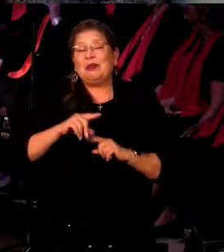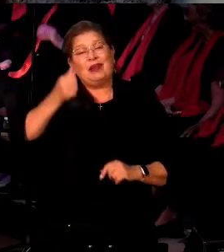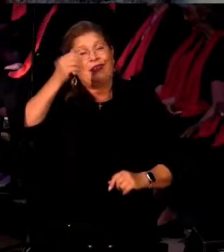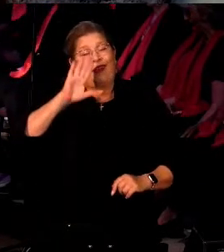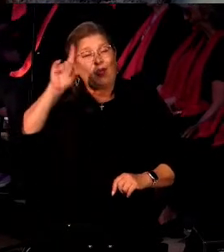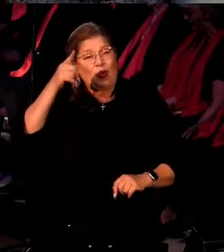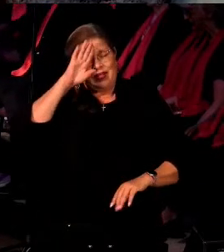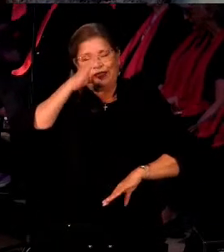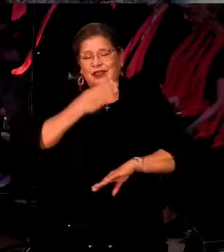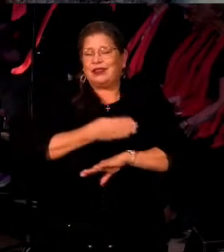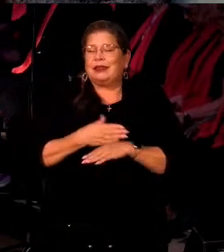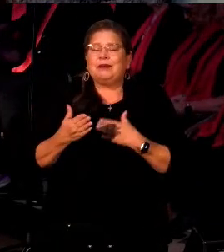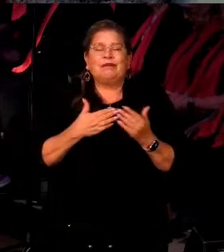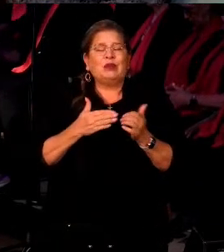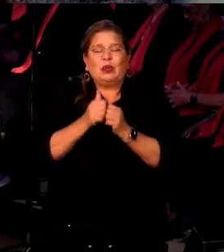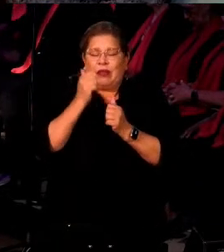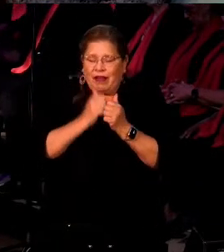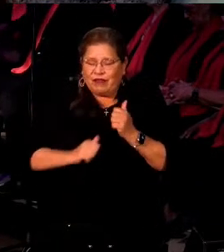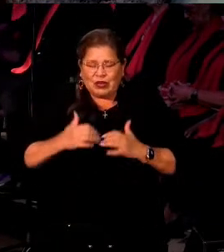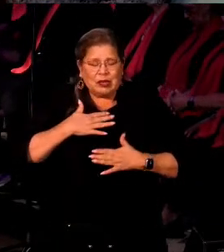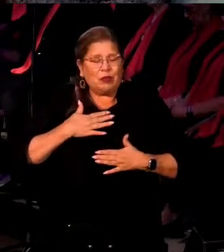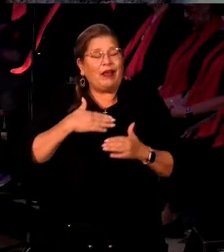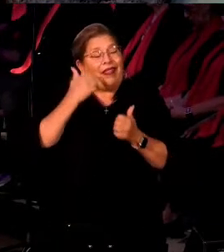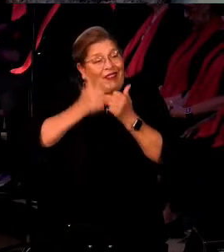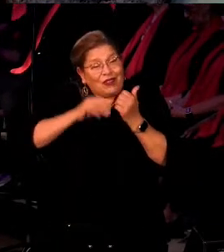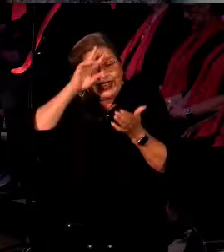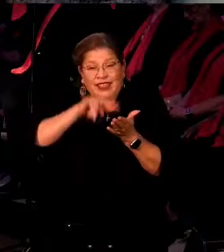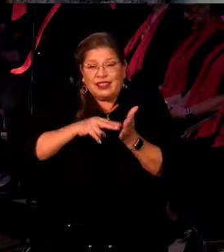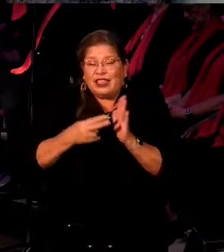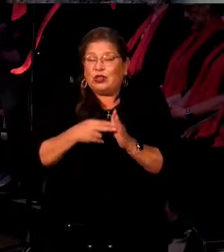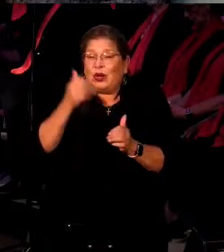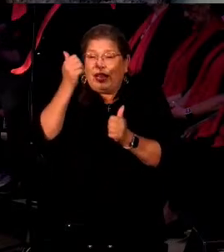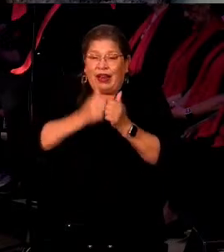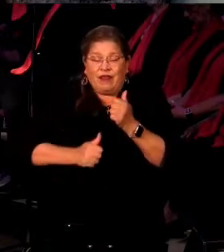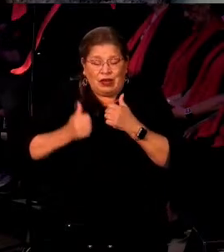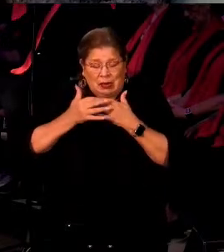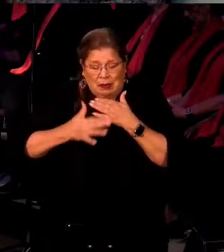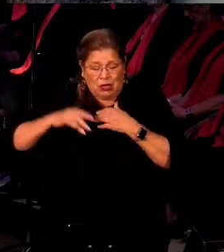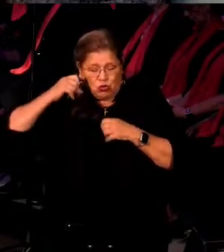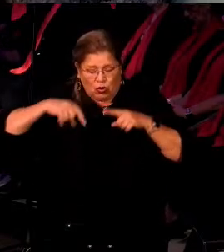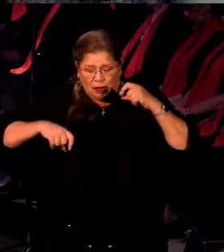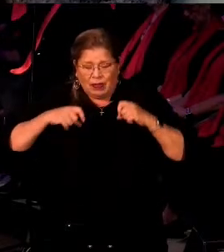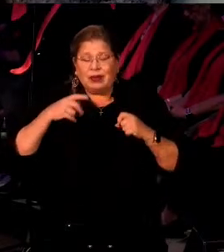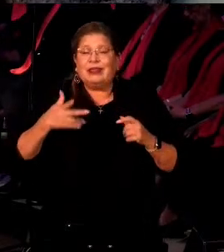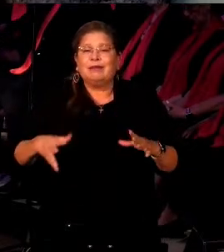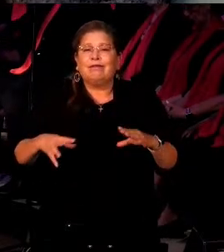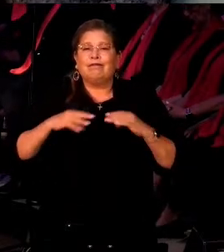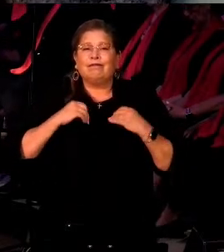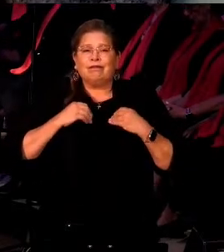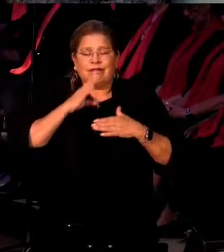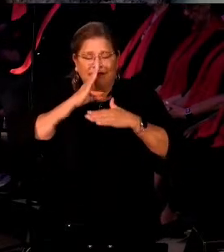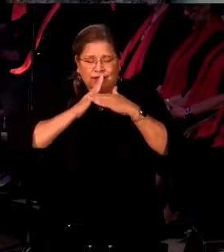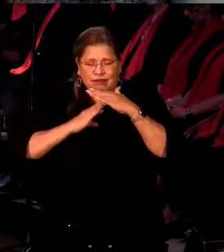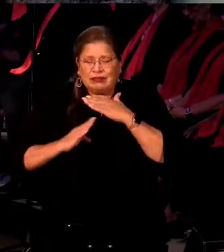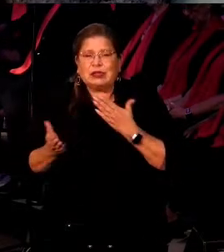Son, still with every breath, every intention, every drop of blood, chose the way of the humble servant king, the